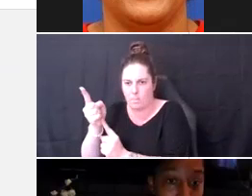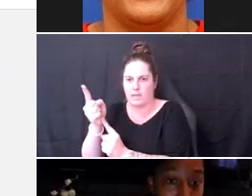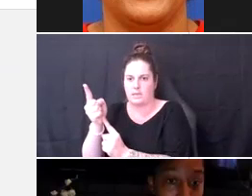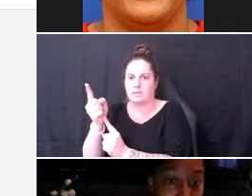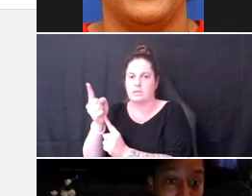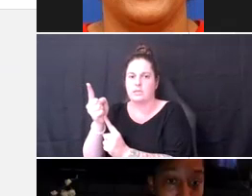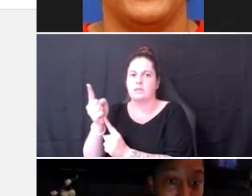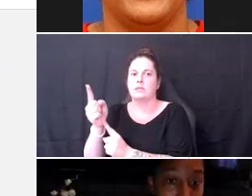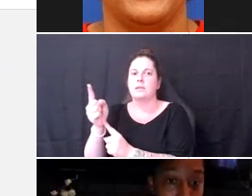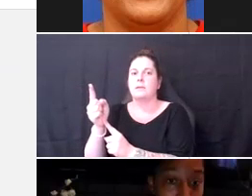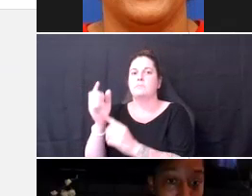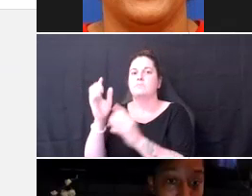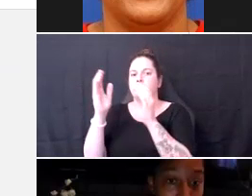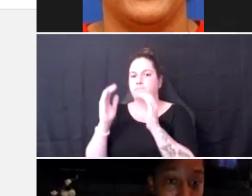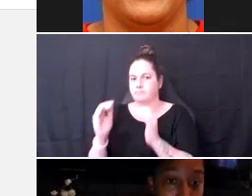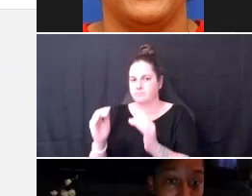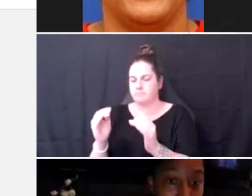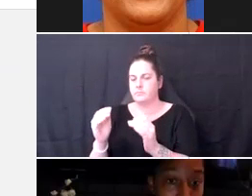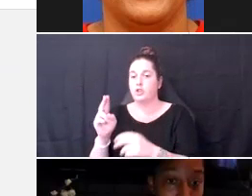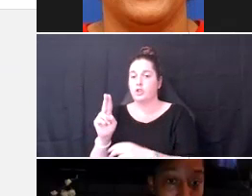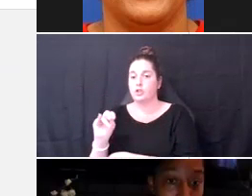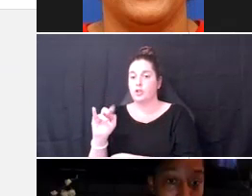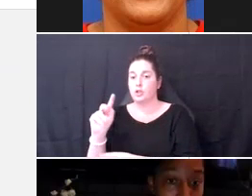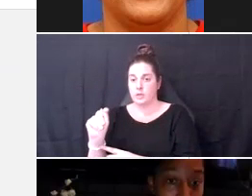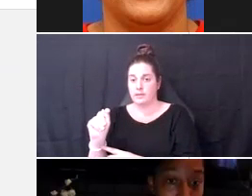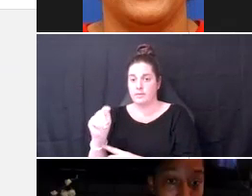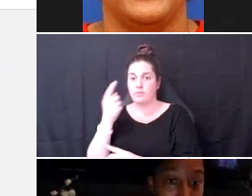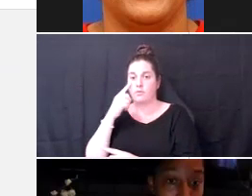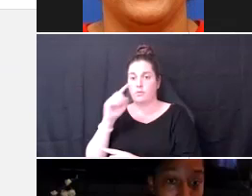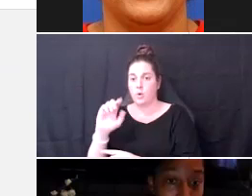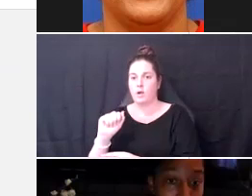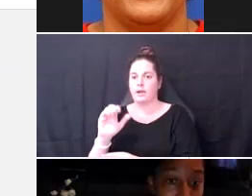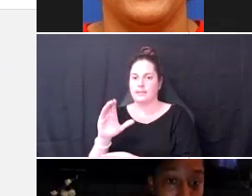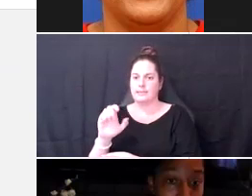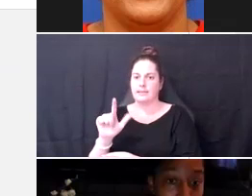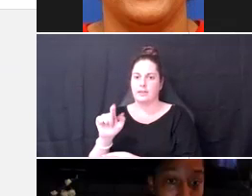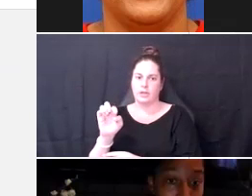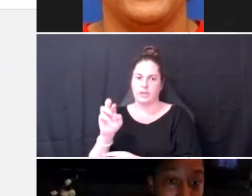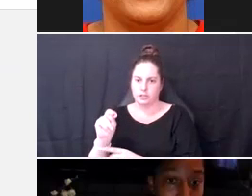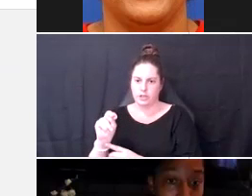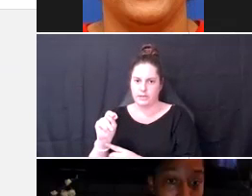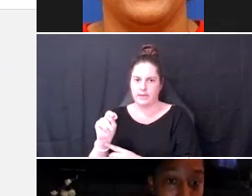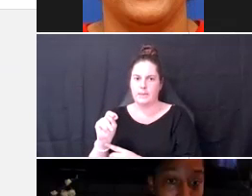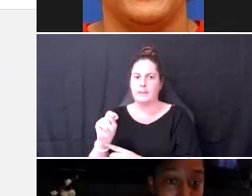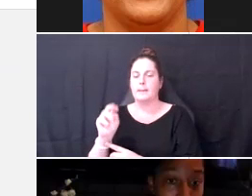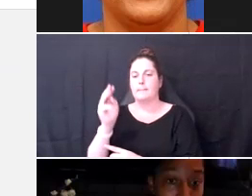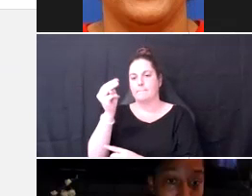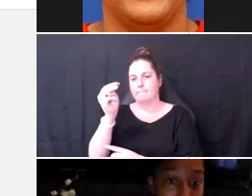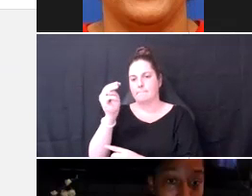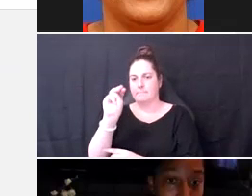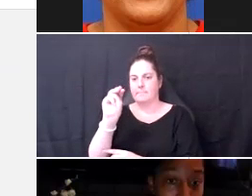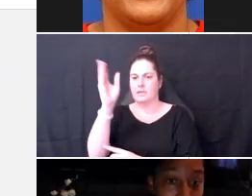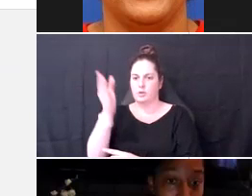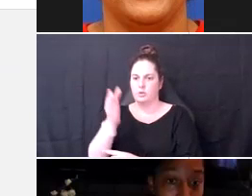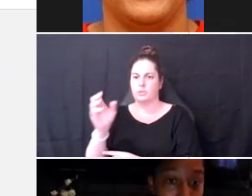And here is the unit for acceleration: meters per second squared. In the metric system,